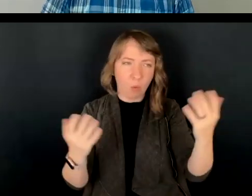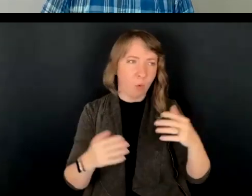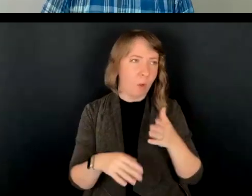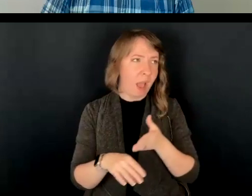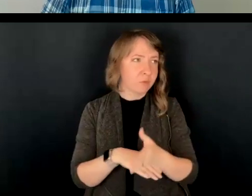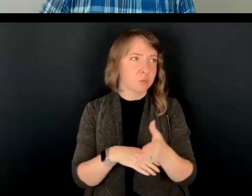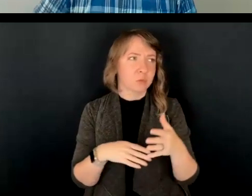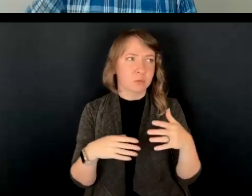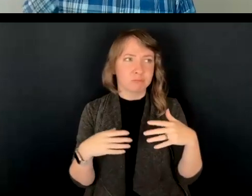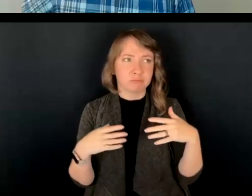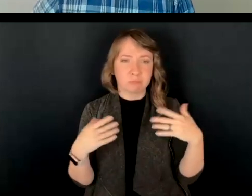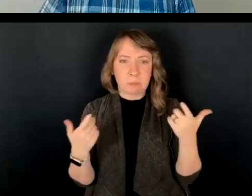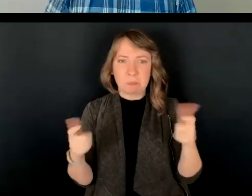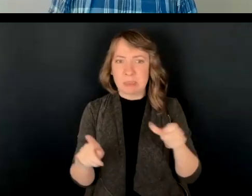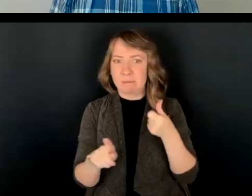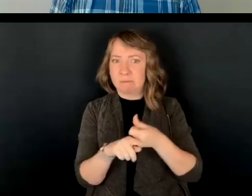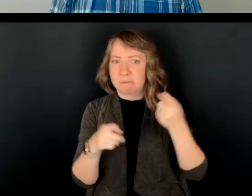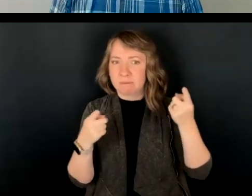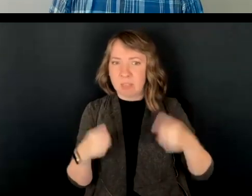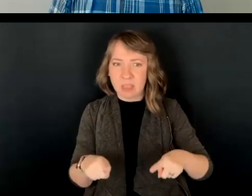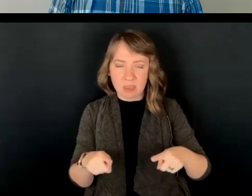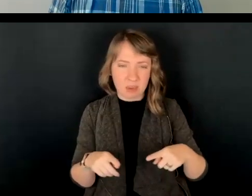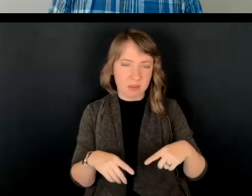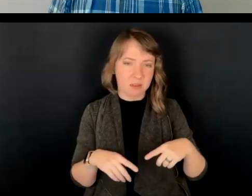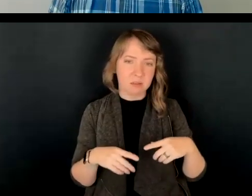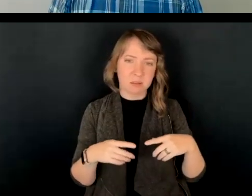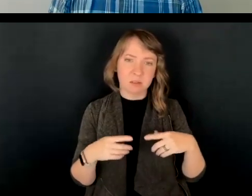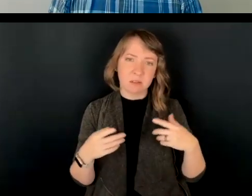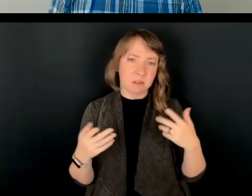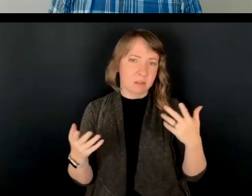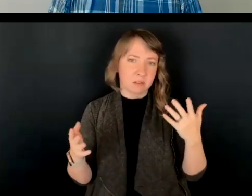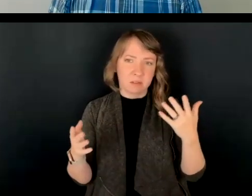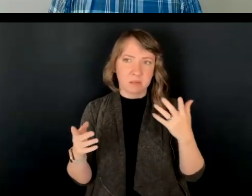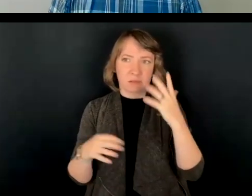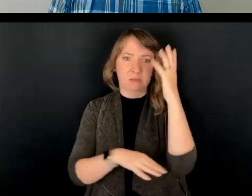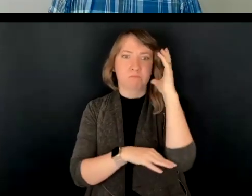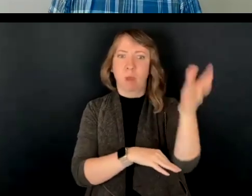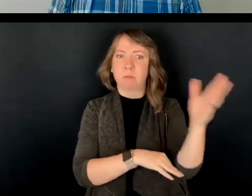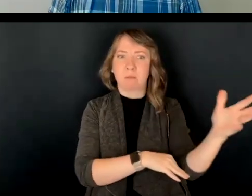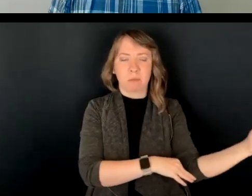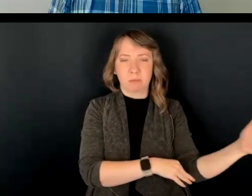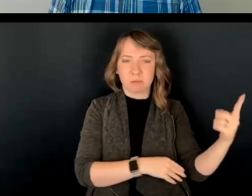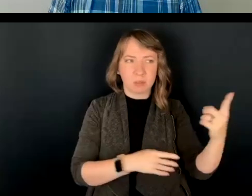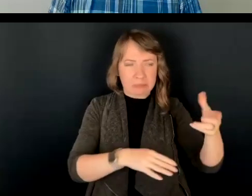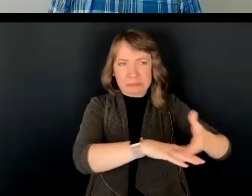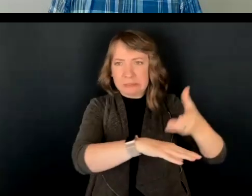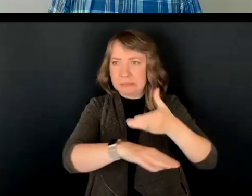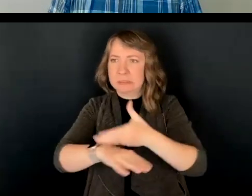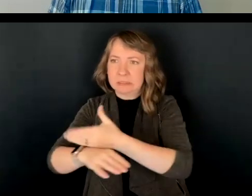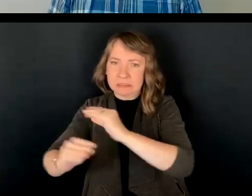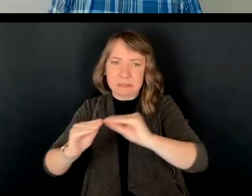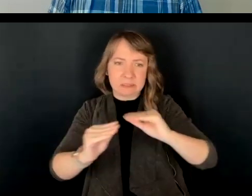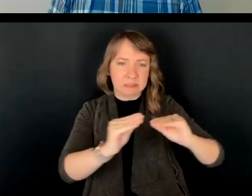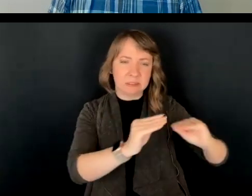of big event, a derecho that's knocked all the trees down. And they're trying to do some restoration work